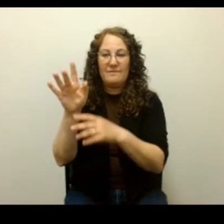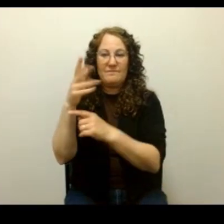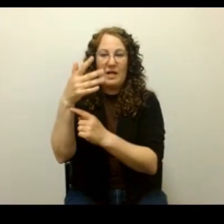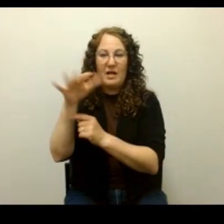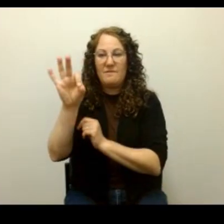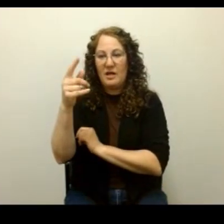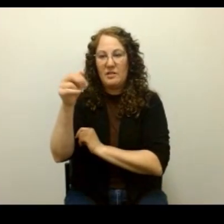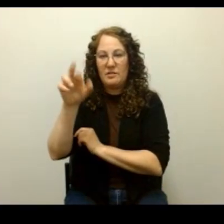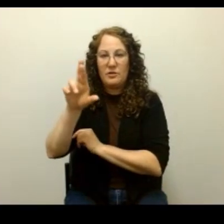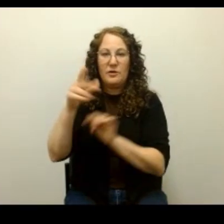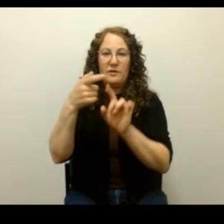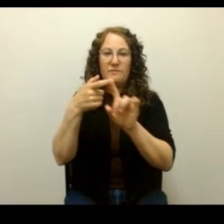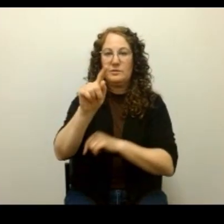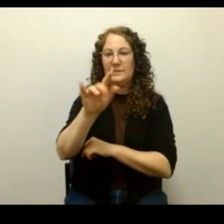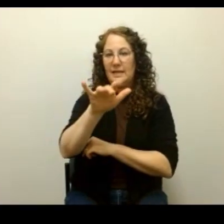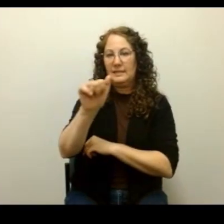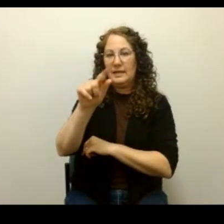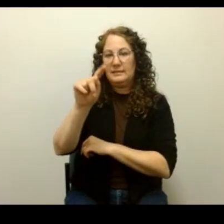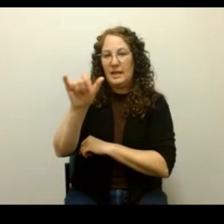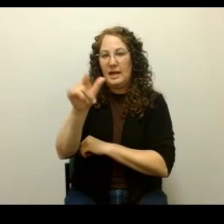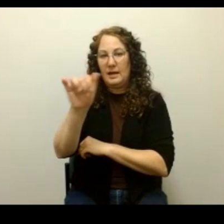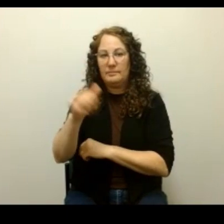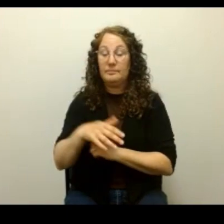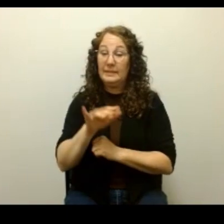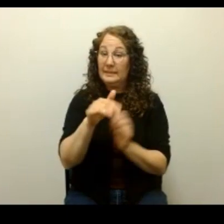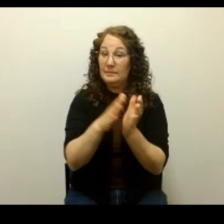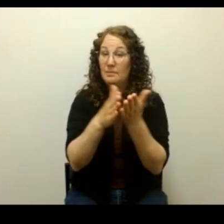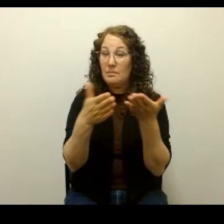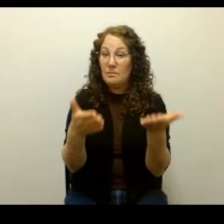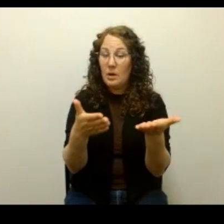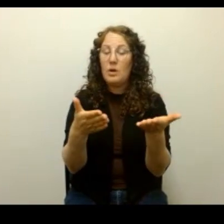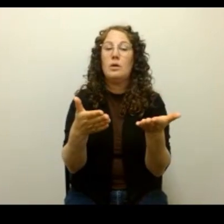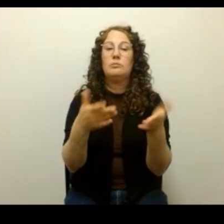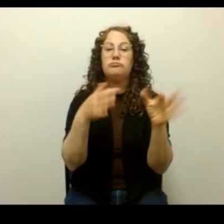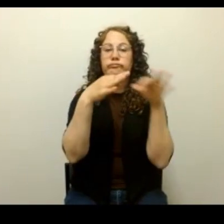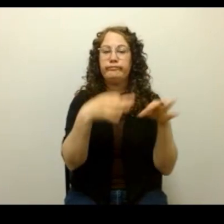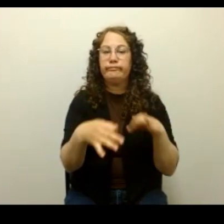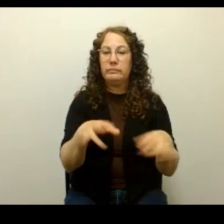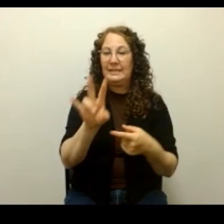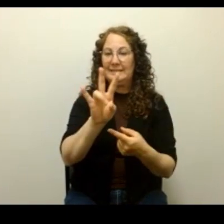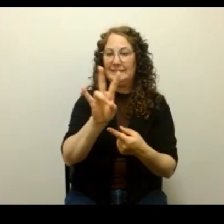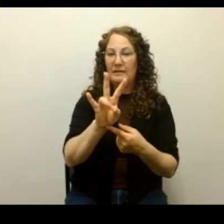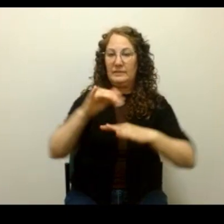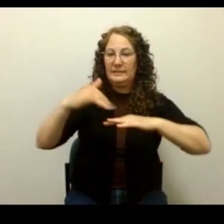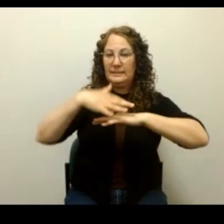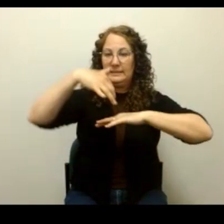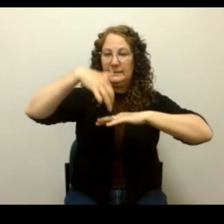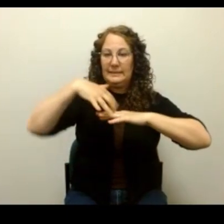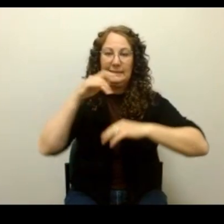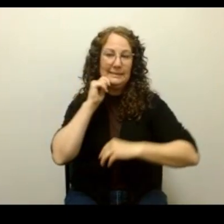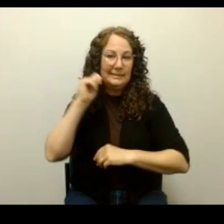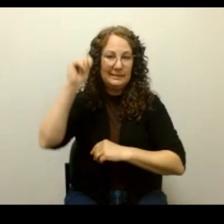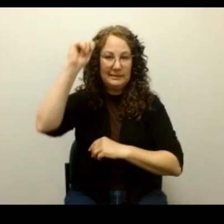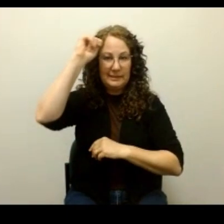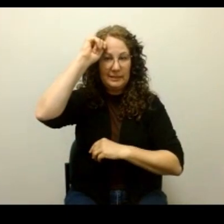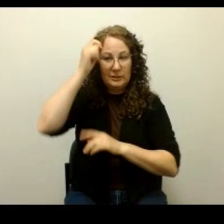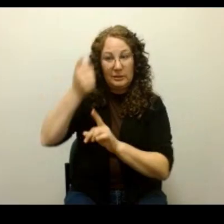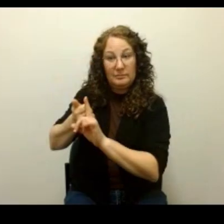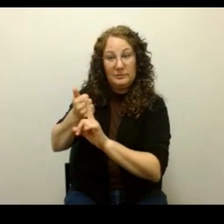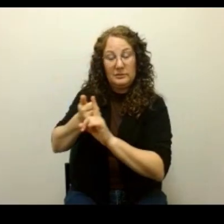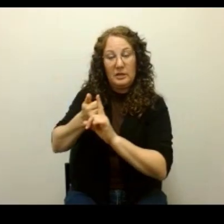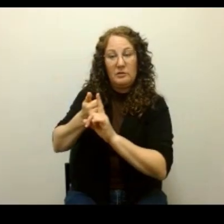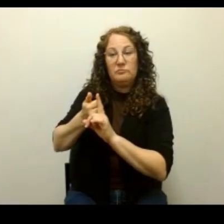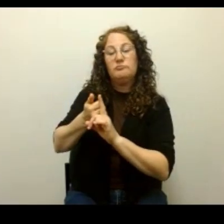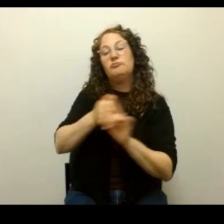Talaga. This book covers the deaths of 7 indigenous teenagers who all came to Thunder